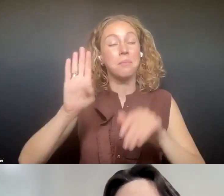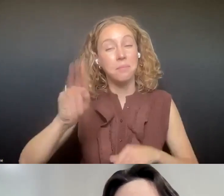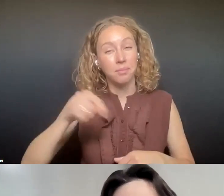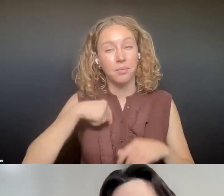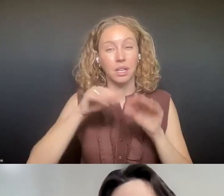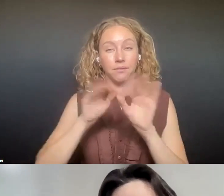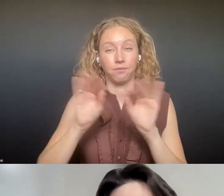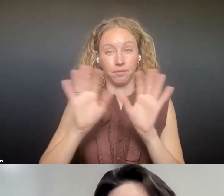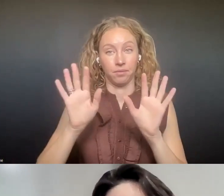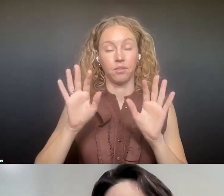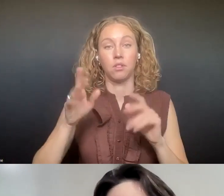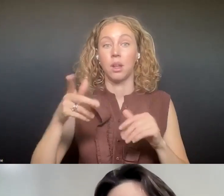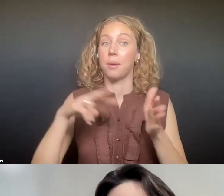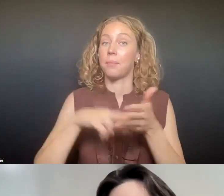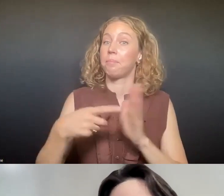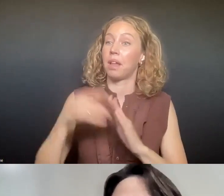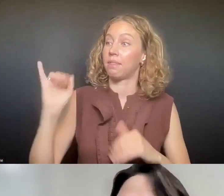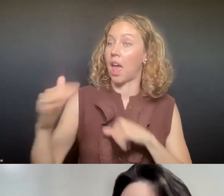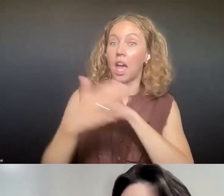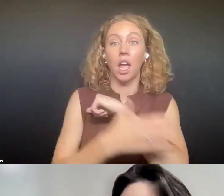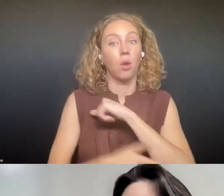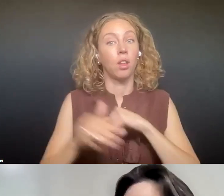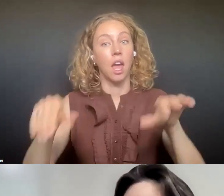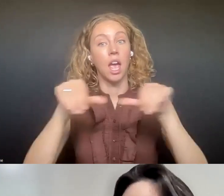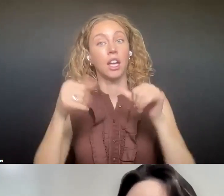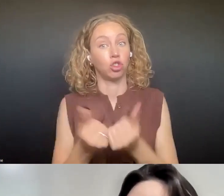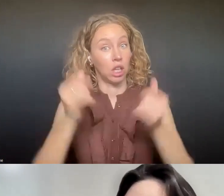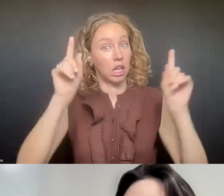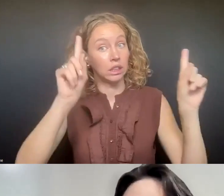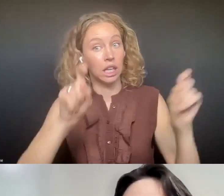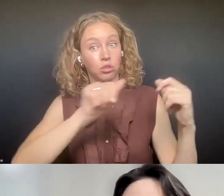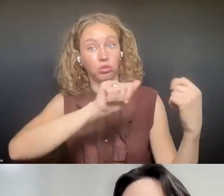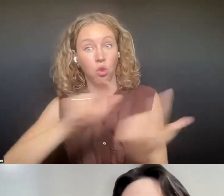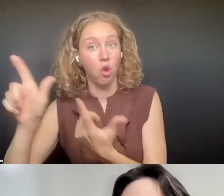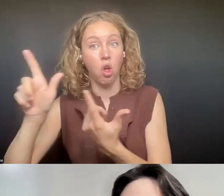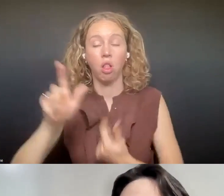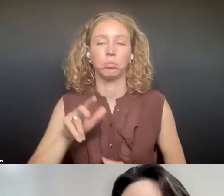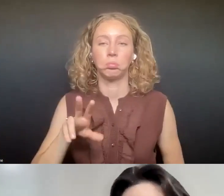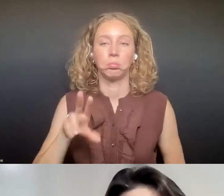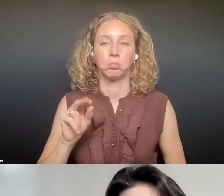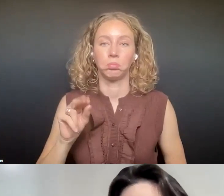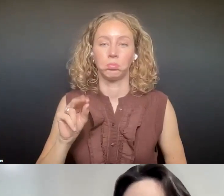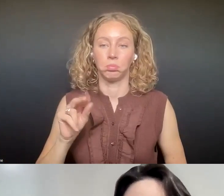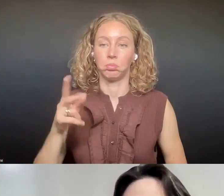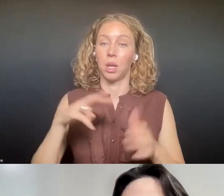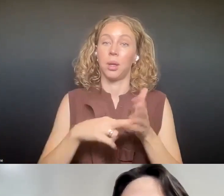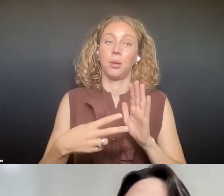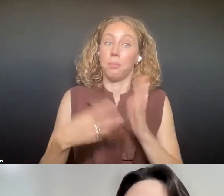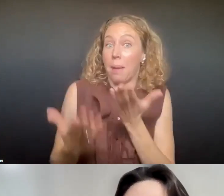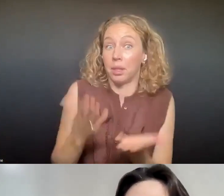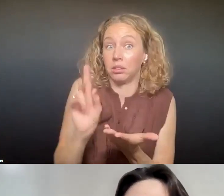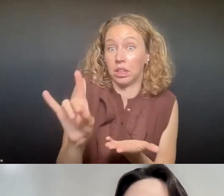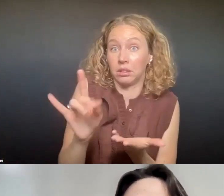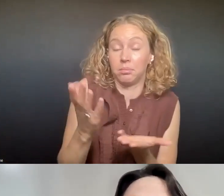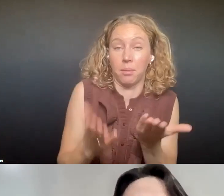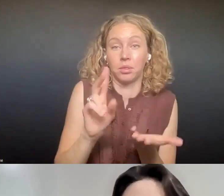that that doesn't mean that county or that agency tested all of their kits. that could be the case, or